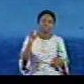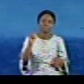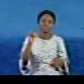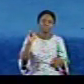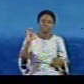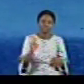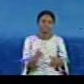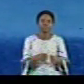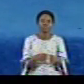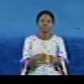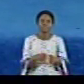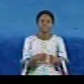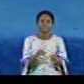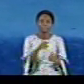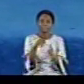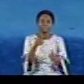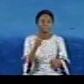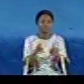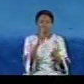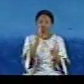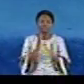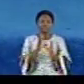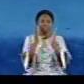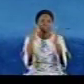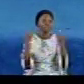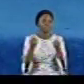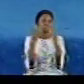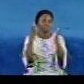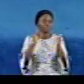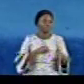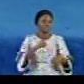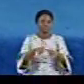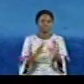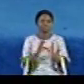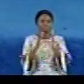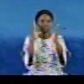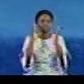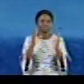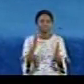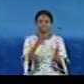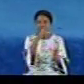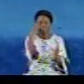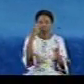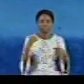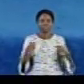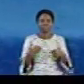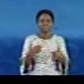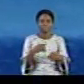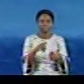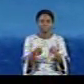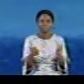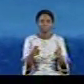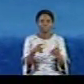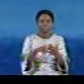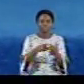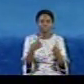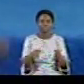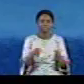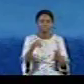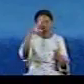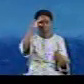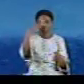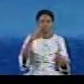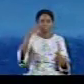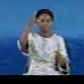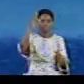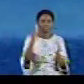are shouting hallelujah, I couldn't shout hallelujah. But immediately the man of God prayed, fresh. The final everything amen. Was